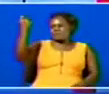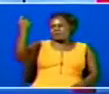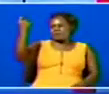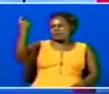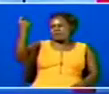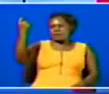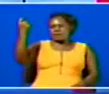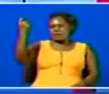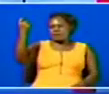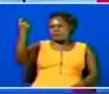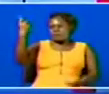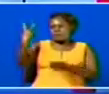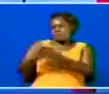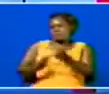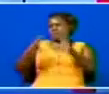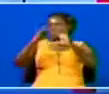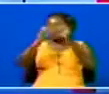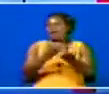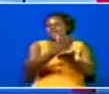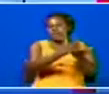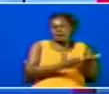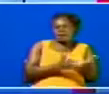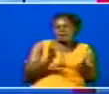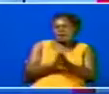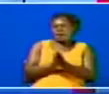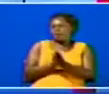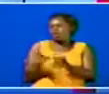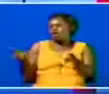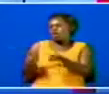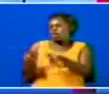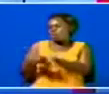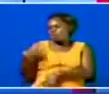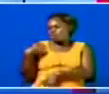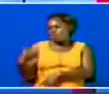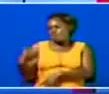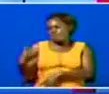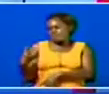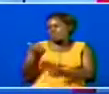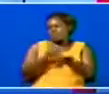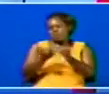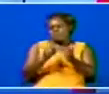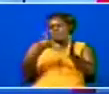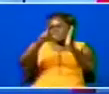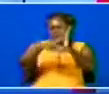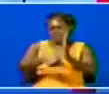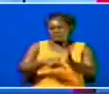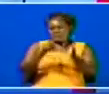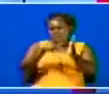the World Half Marathon Championships and Commonwealth Games later